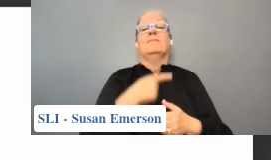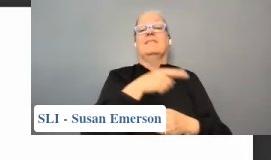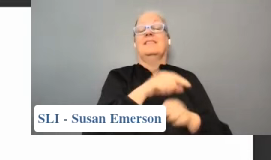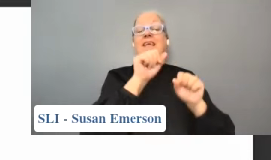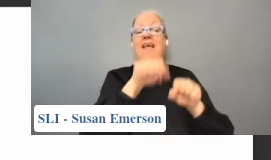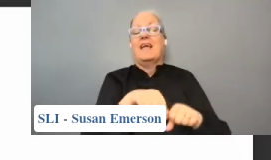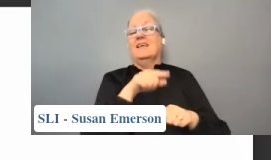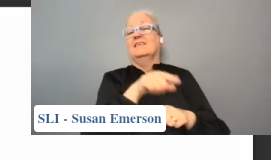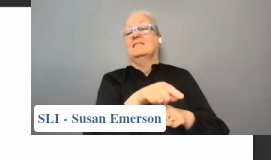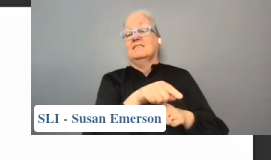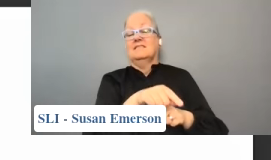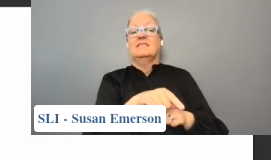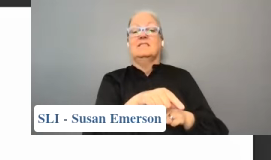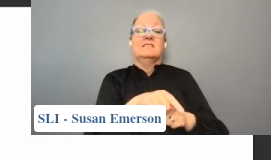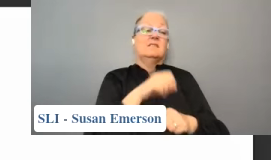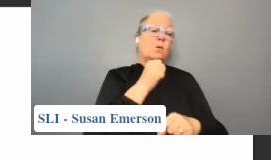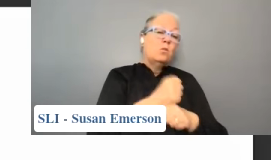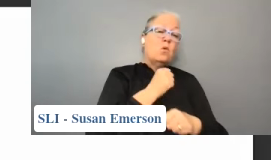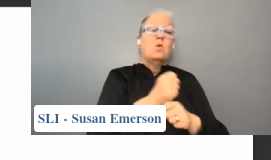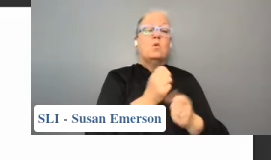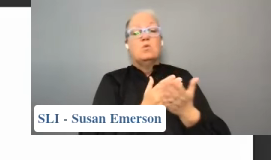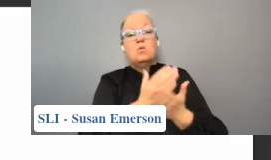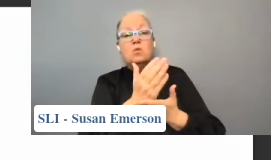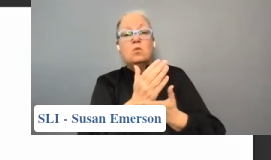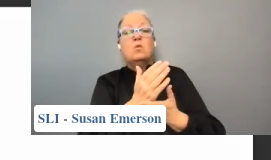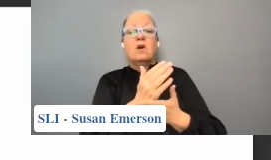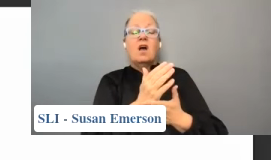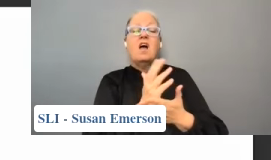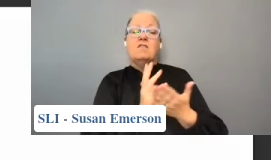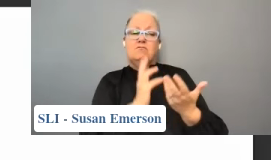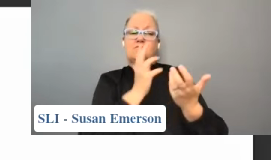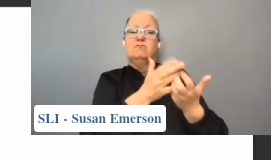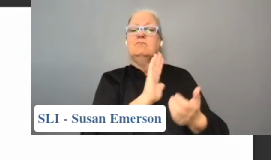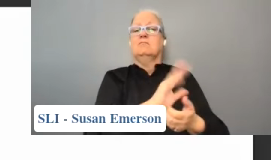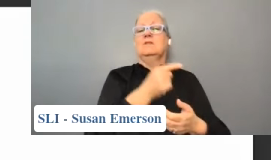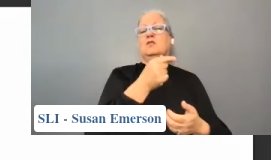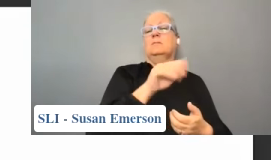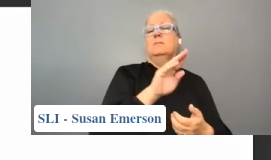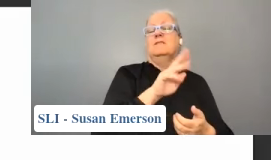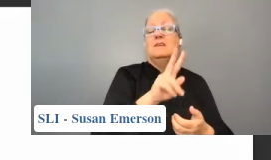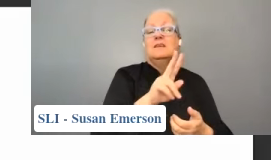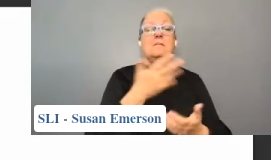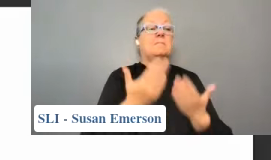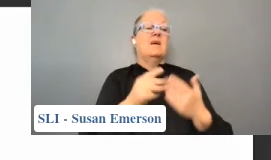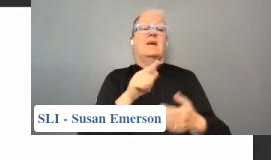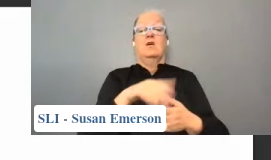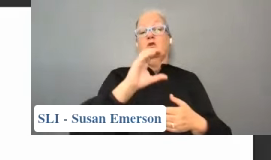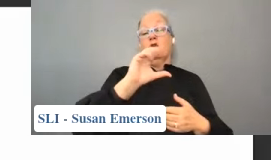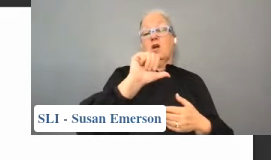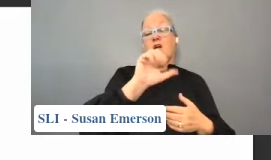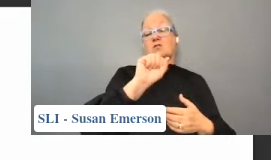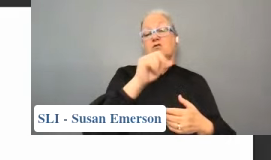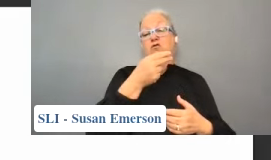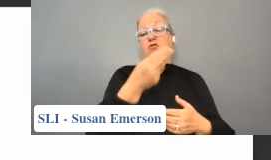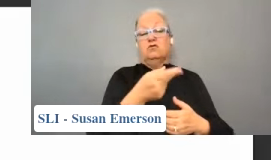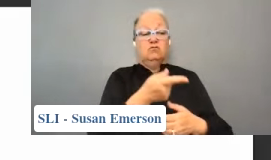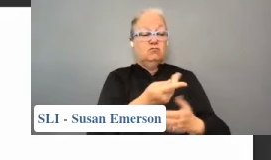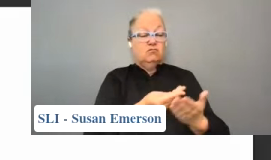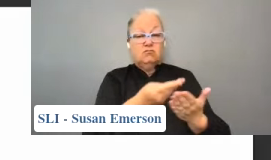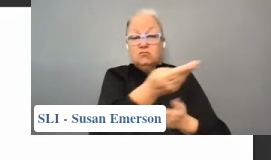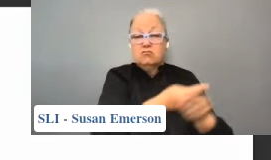introducing complementary gender-based violence elements. So you might have a cash transfer or an